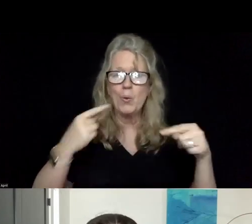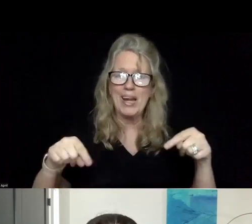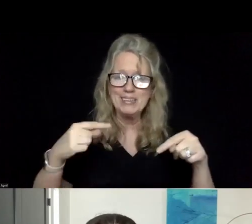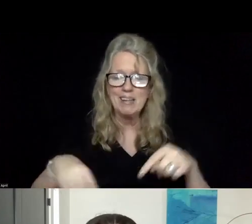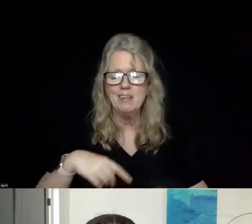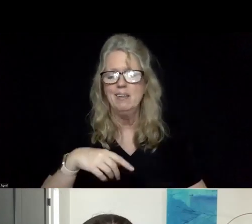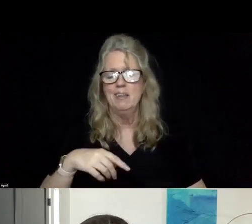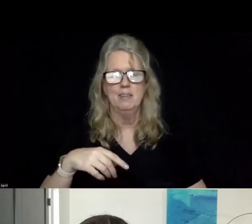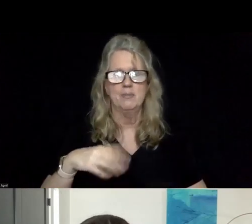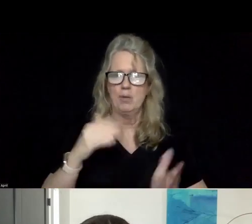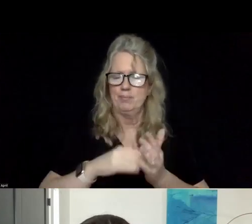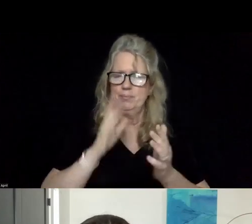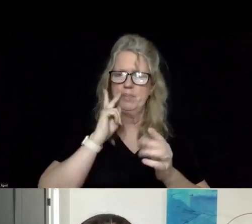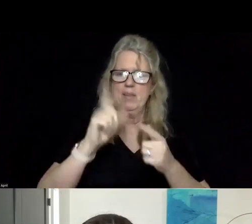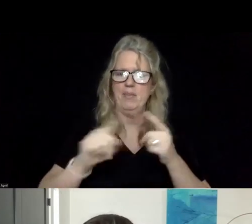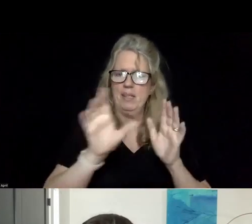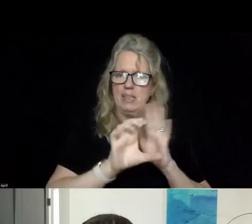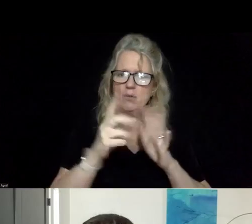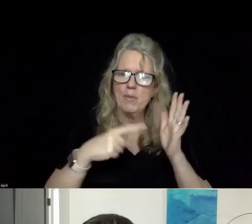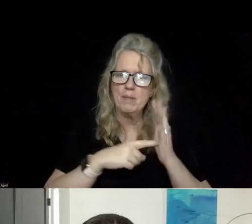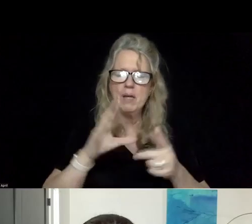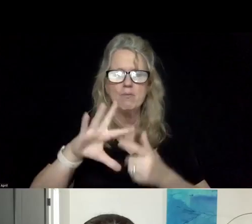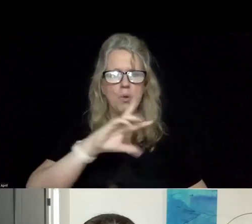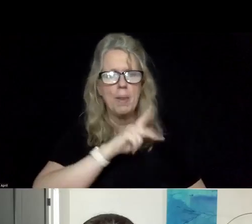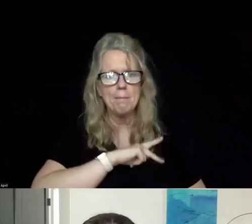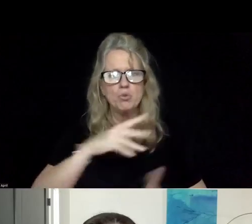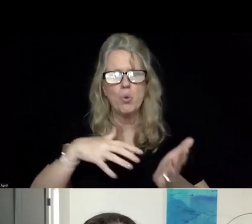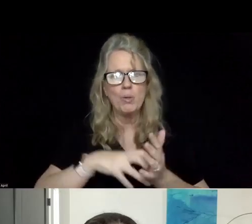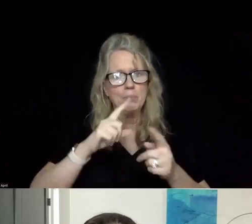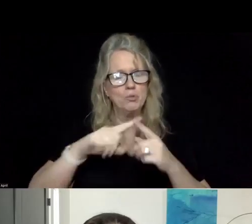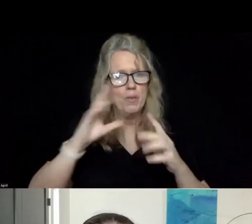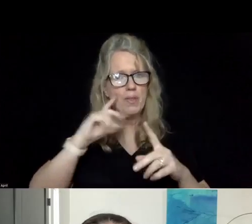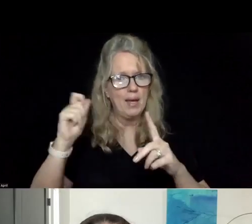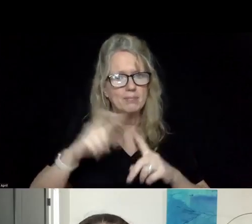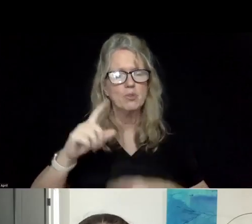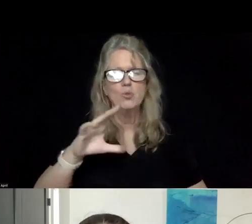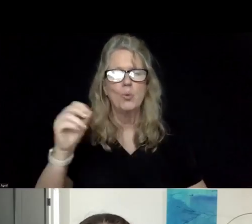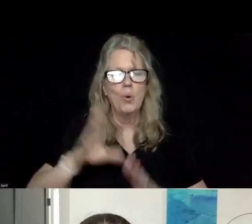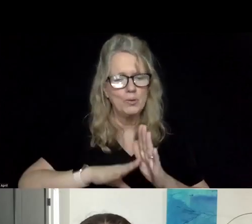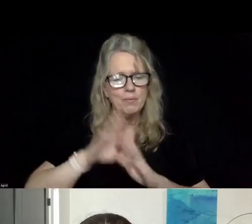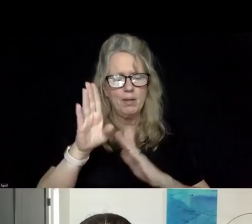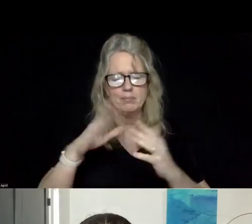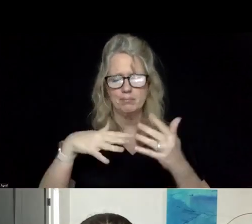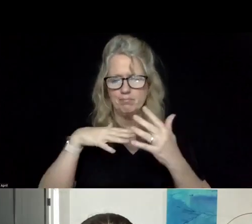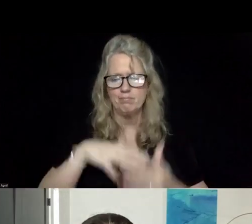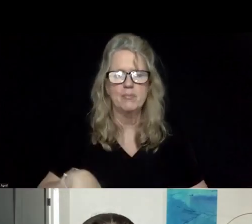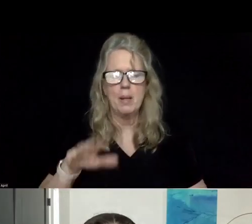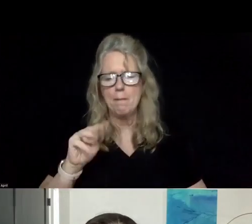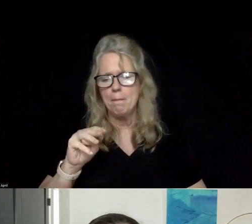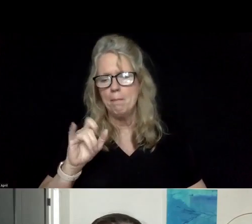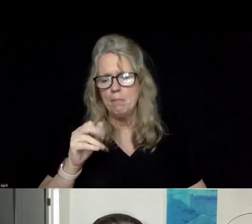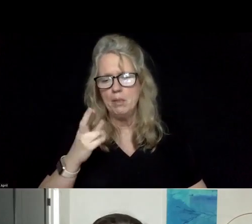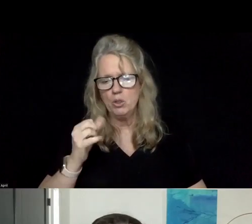It's often viewed as a character flaw, a personal weakness. And so that sparked him to co-develop a study of naloxone delivery